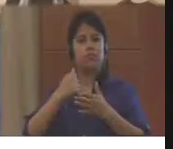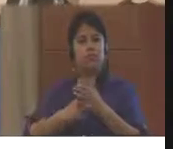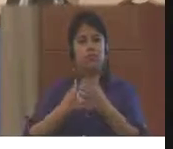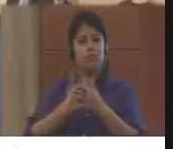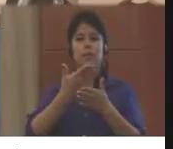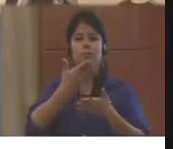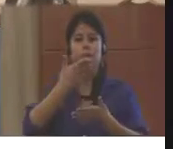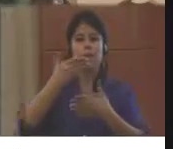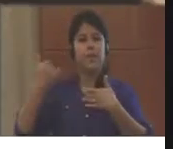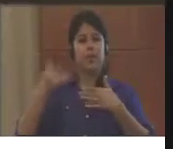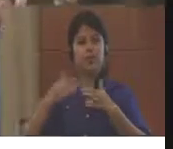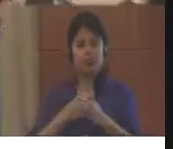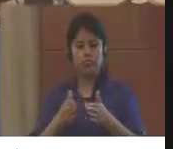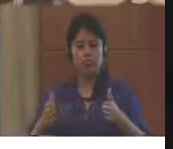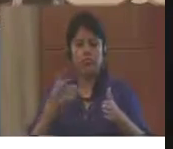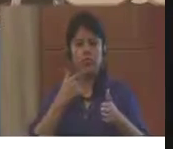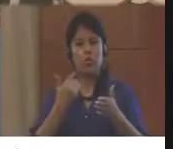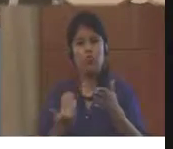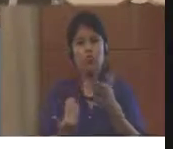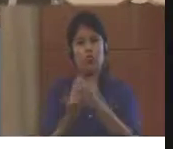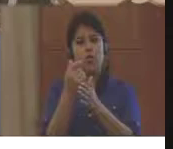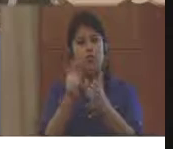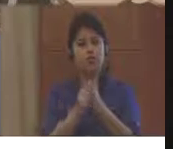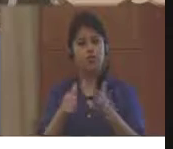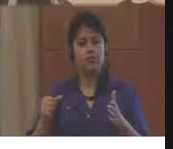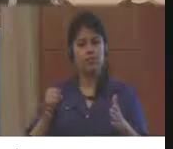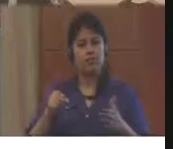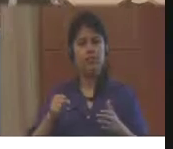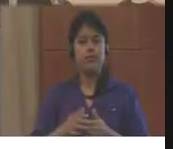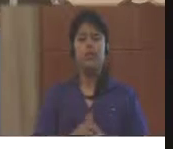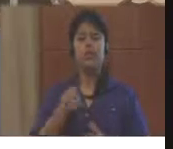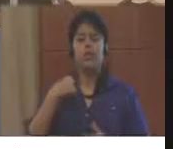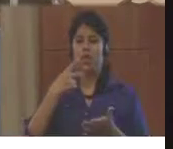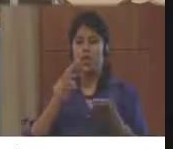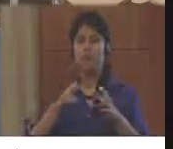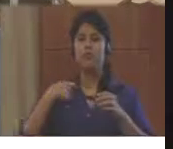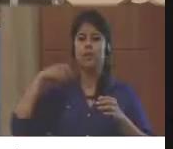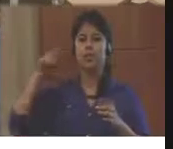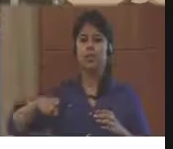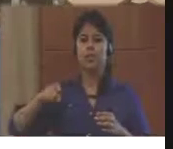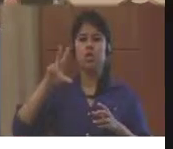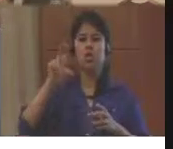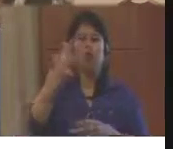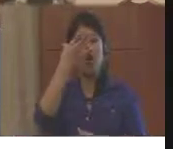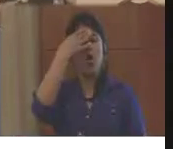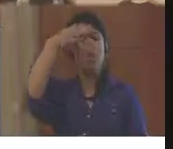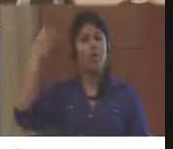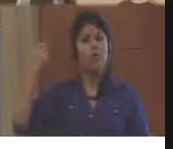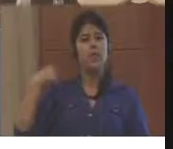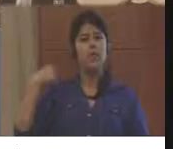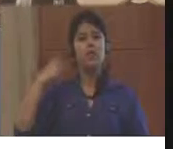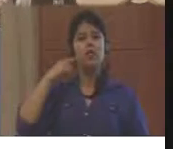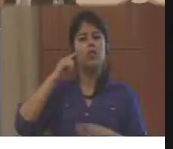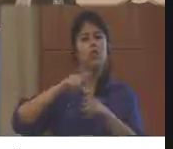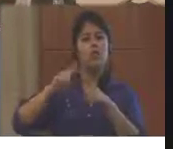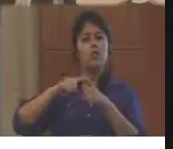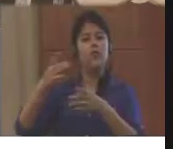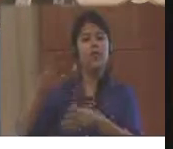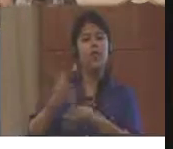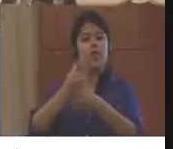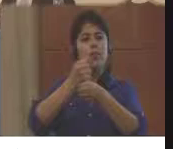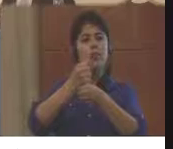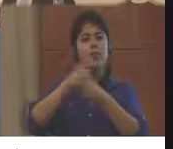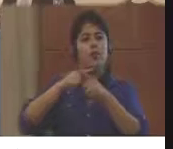continue innovating, improving our roadmap towards a new framework of action. It is necessary for us not to forget the need to